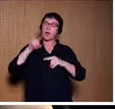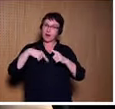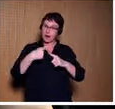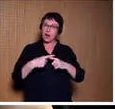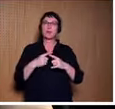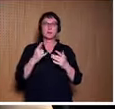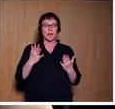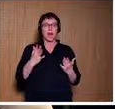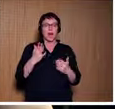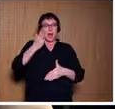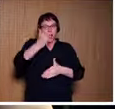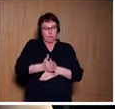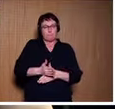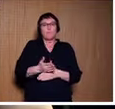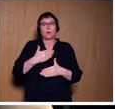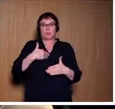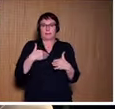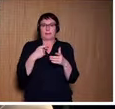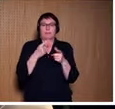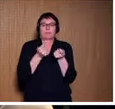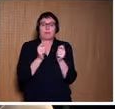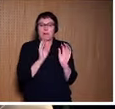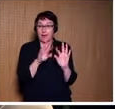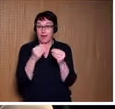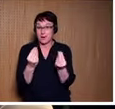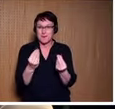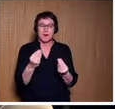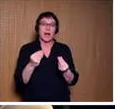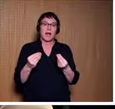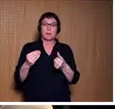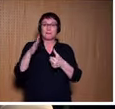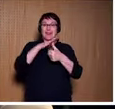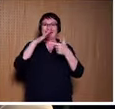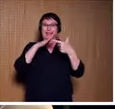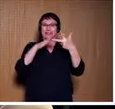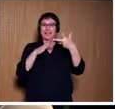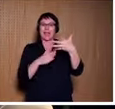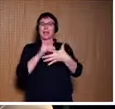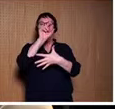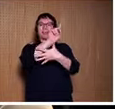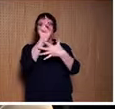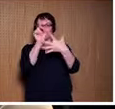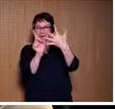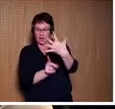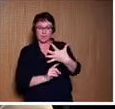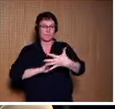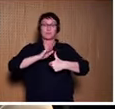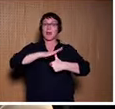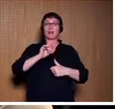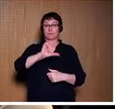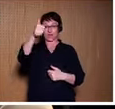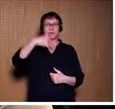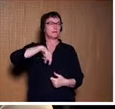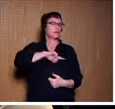final points, I'll be very quick. And they're all grouped around with the letter D. Yes, let's go to that quick. First, we need to have an agenda